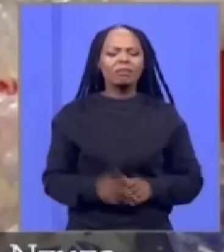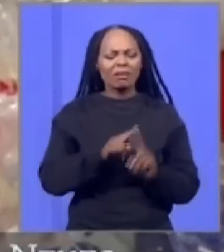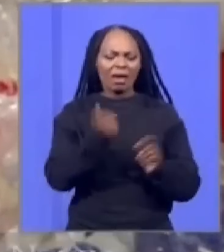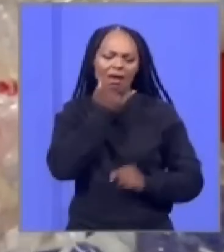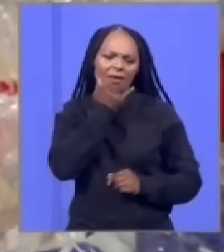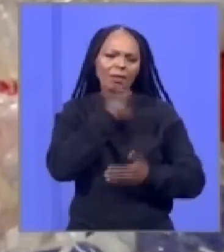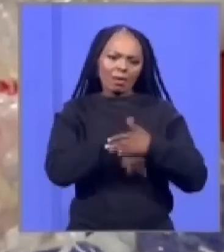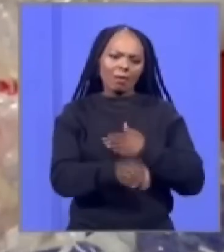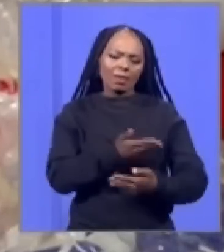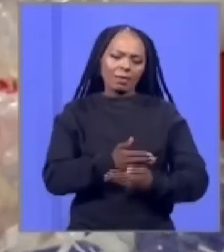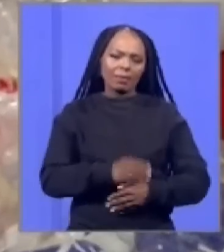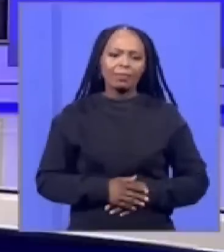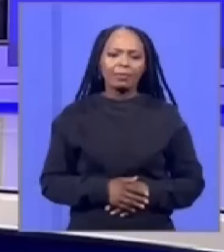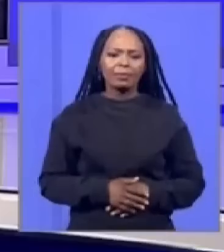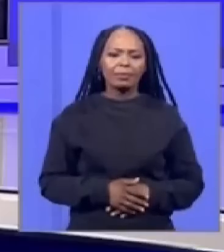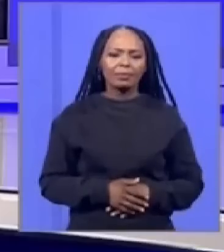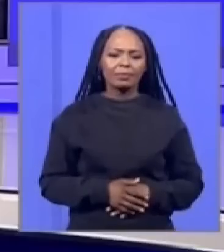ana.